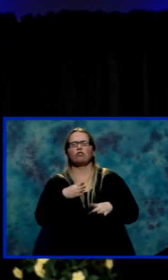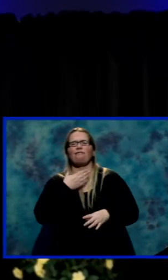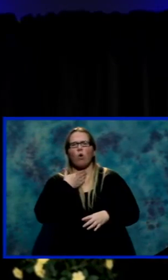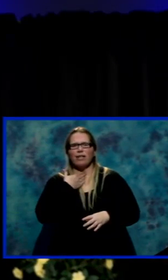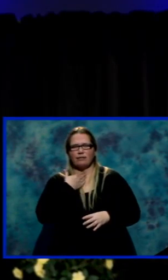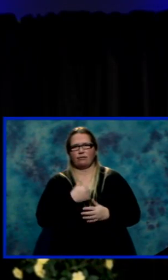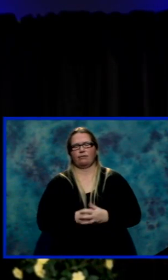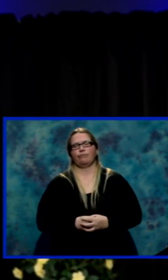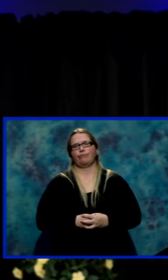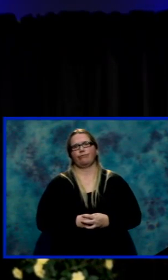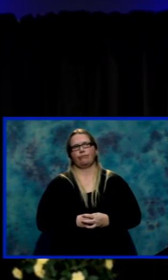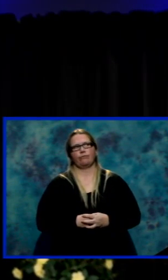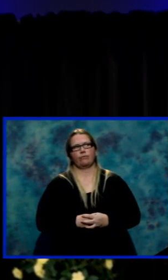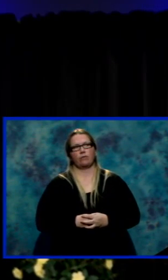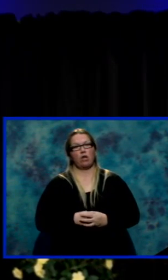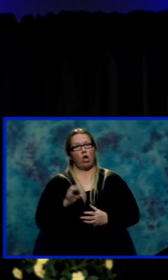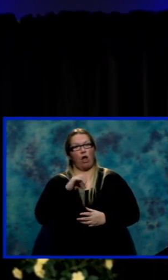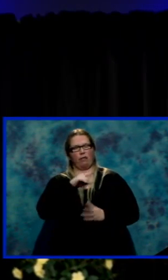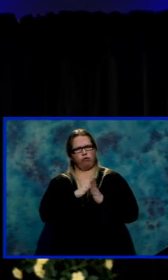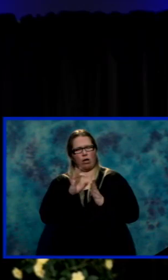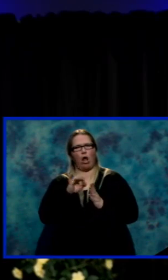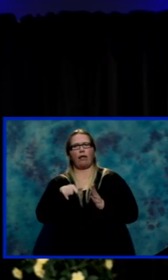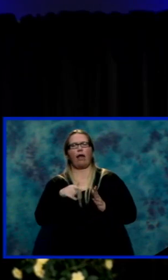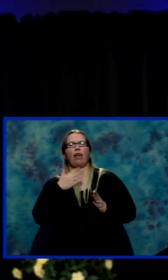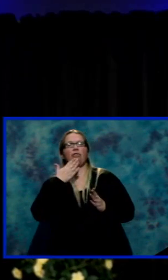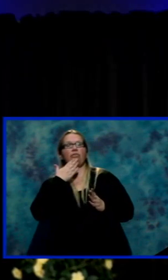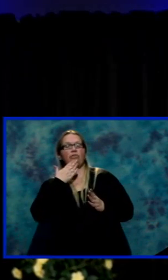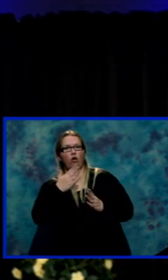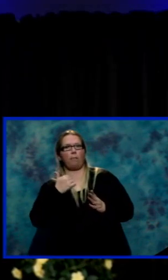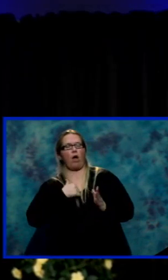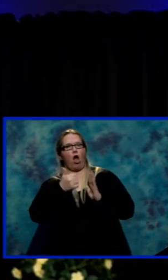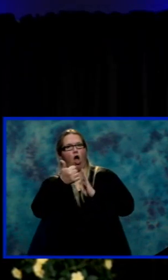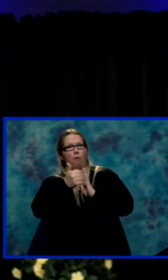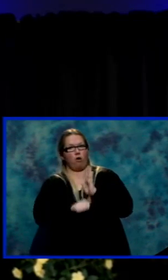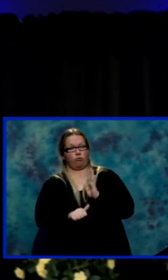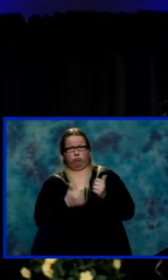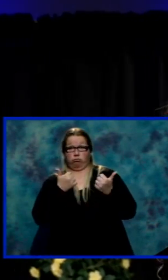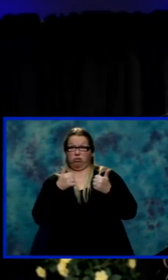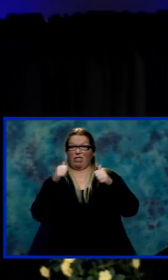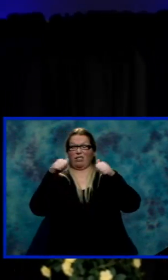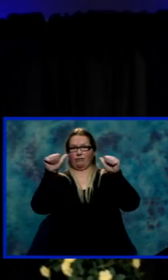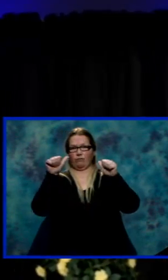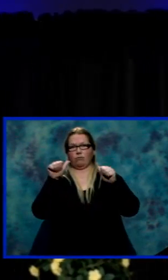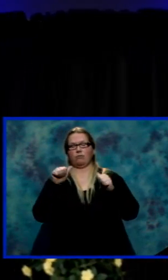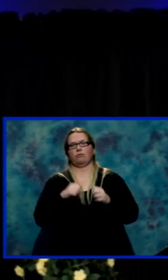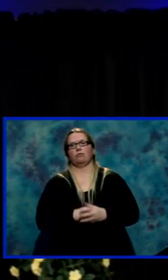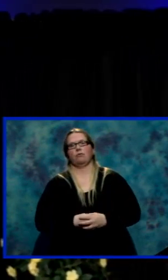Please pray. No, this is a thank you. Thank you so much that my operation went well. Anonymous, but thankful.